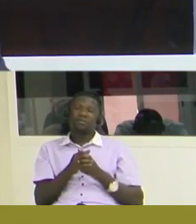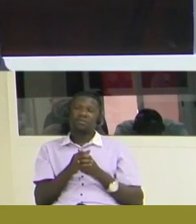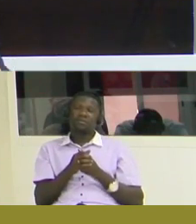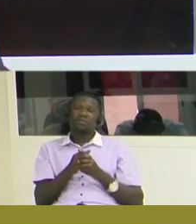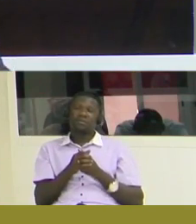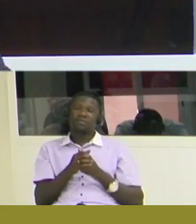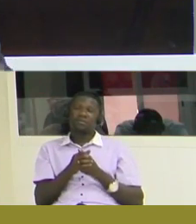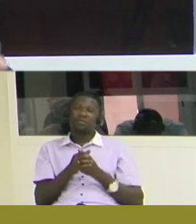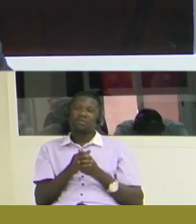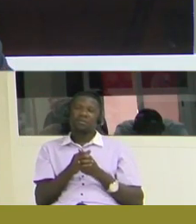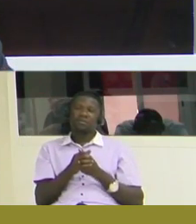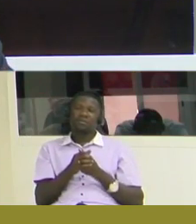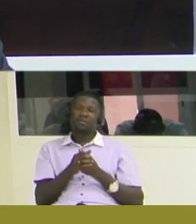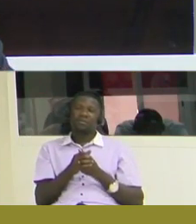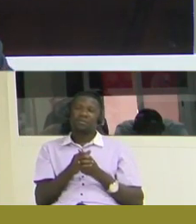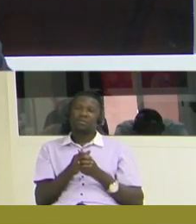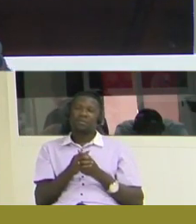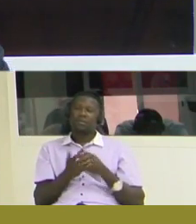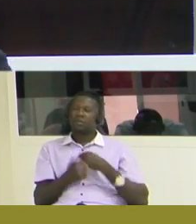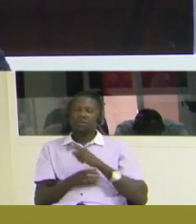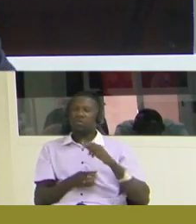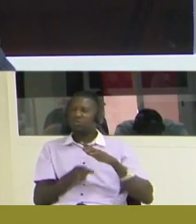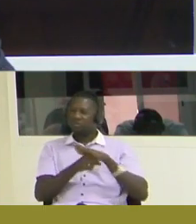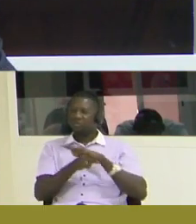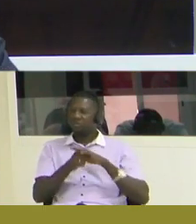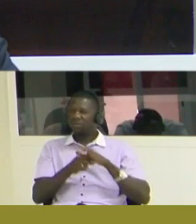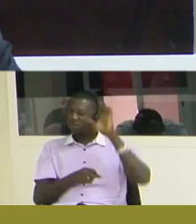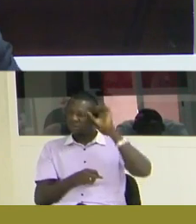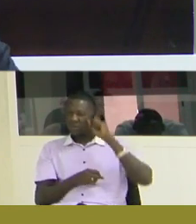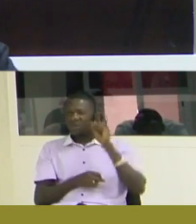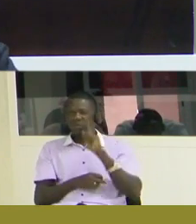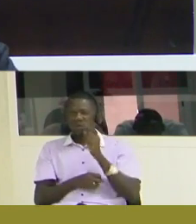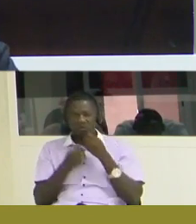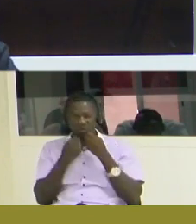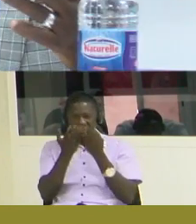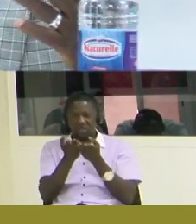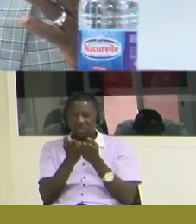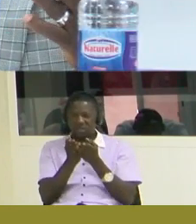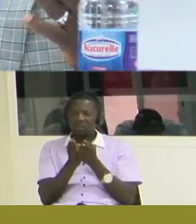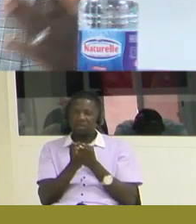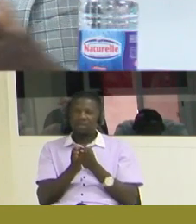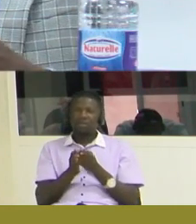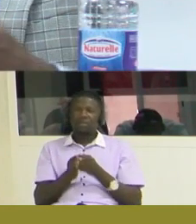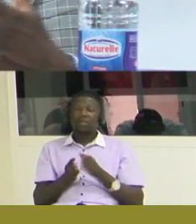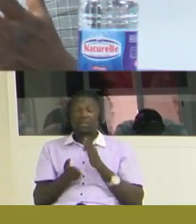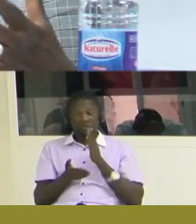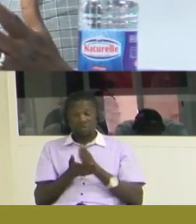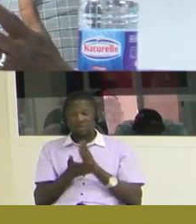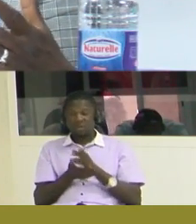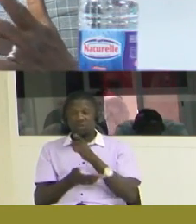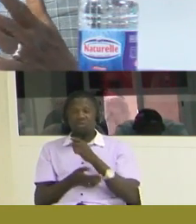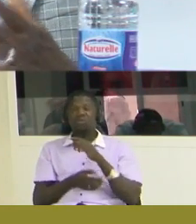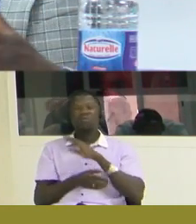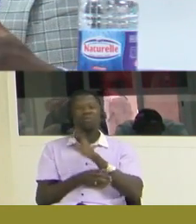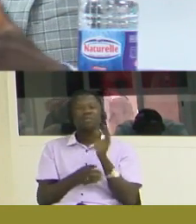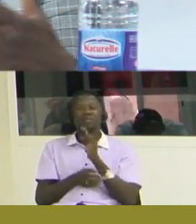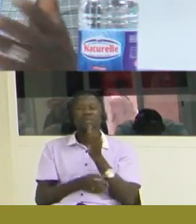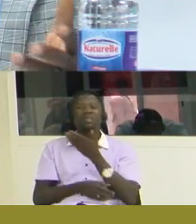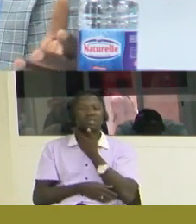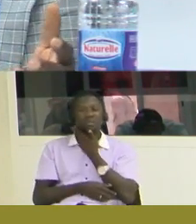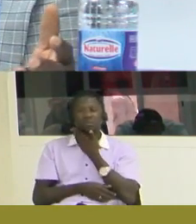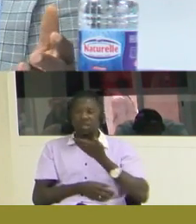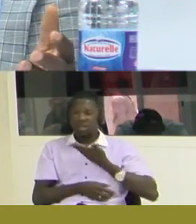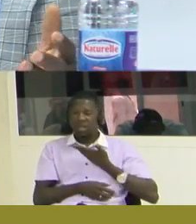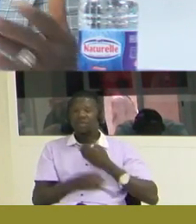don't fully understand exactly what you're saying the fact that it was so easy to have him